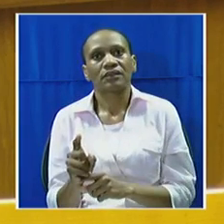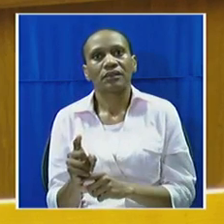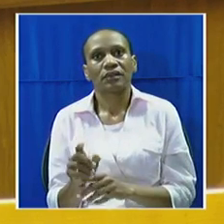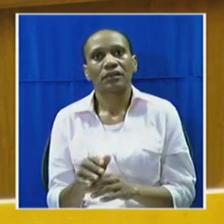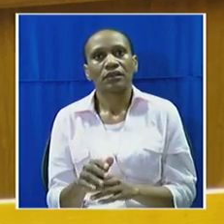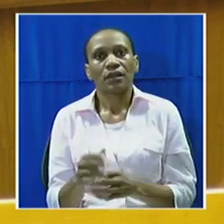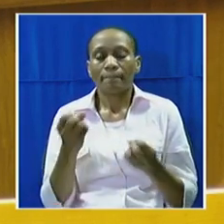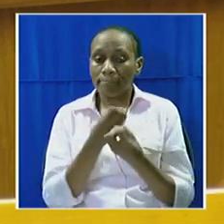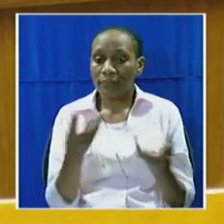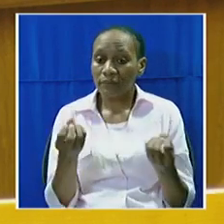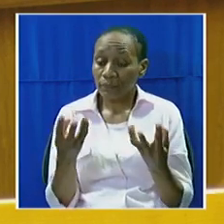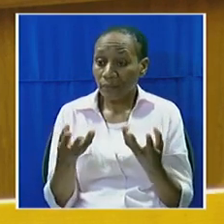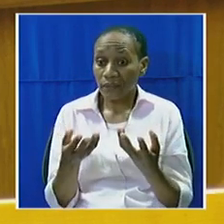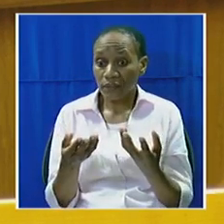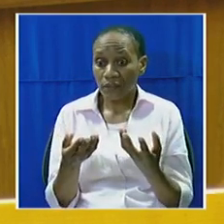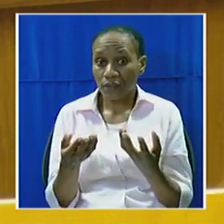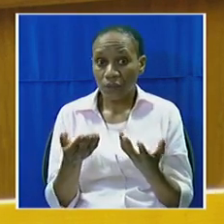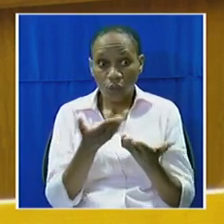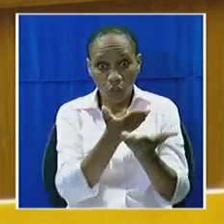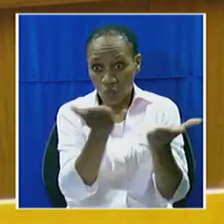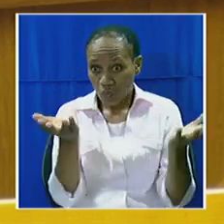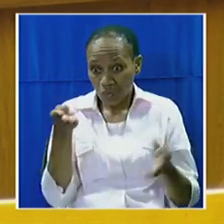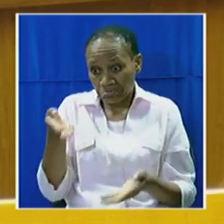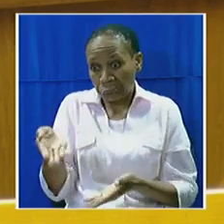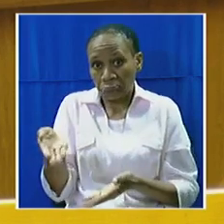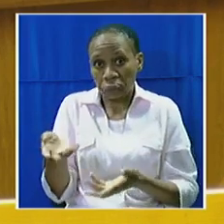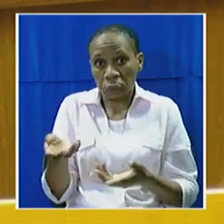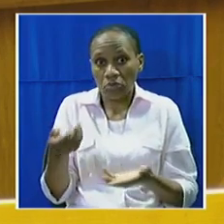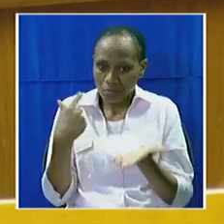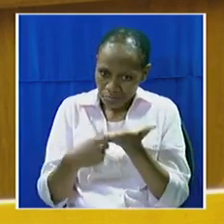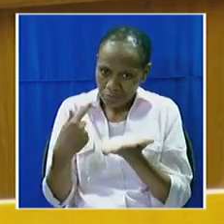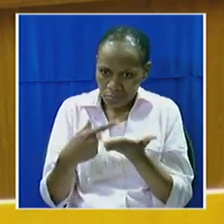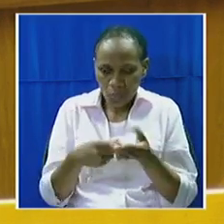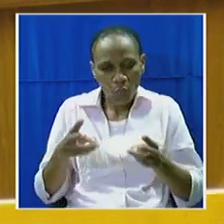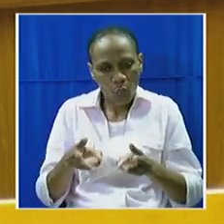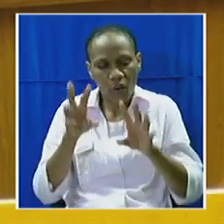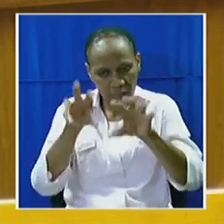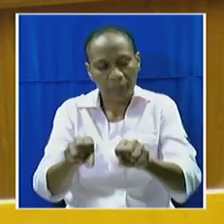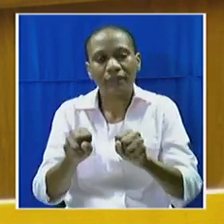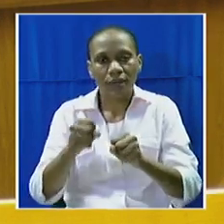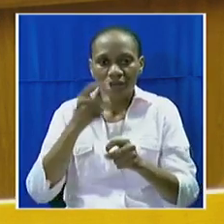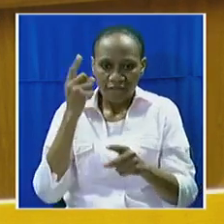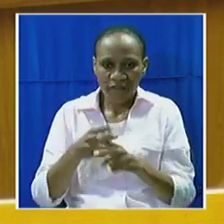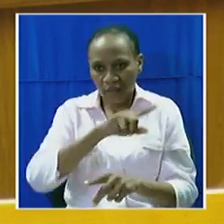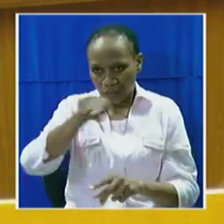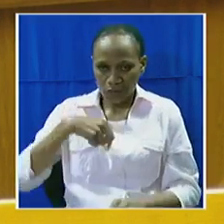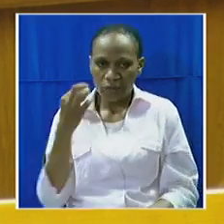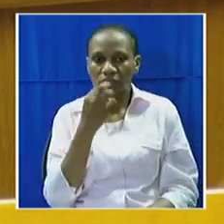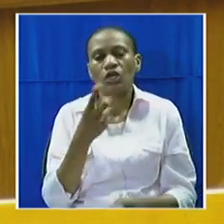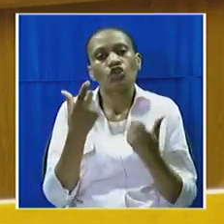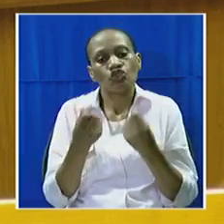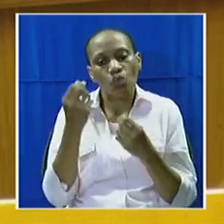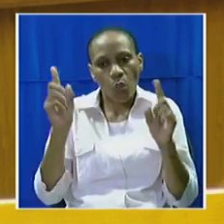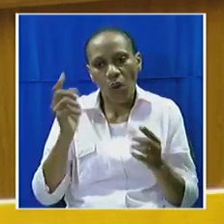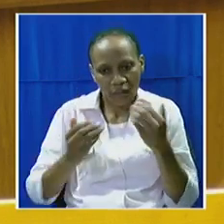of the people who are here seated? We need to find a way and together say, what do we do to